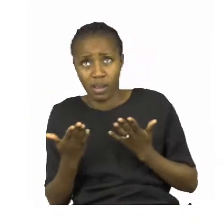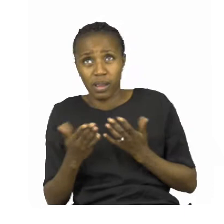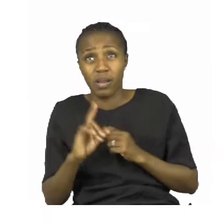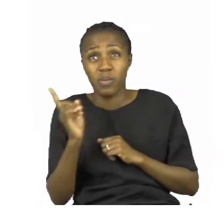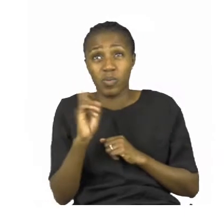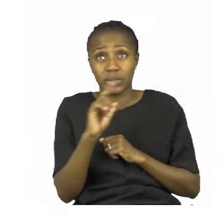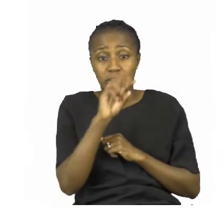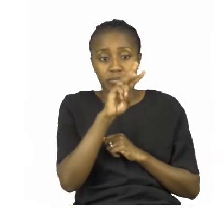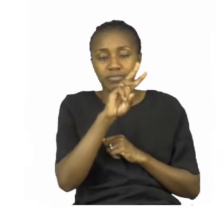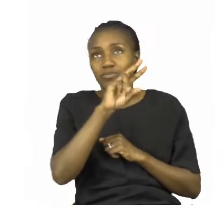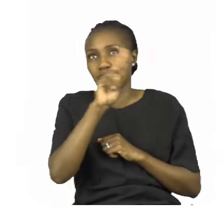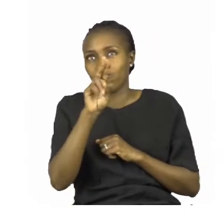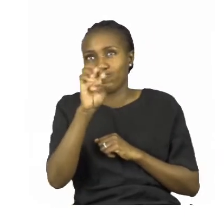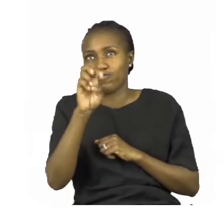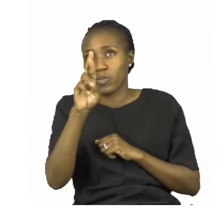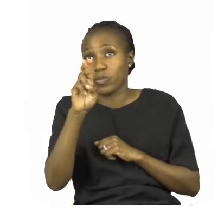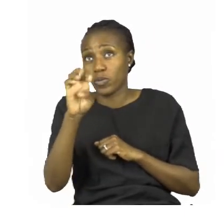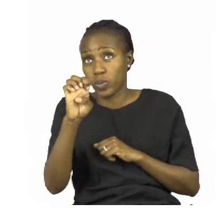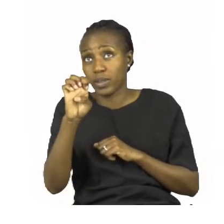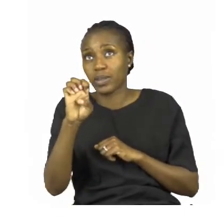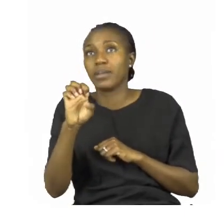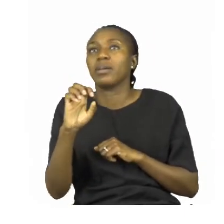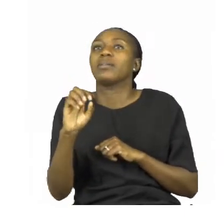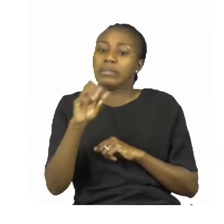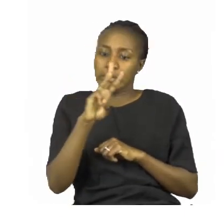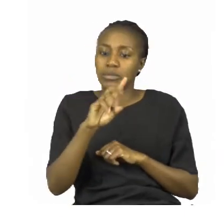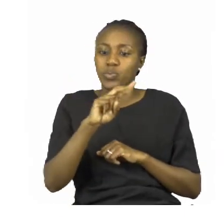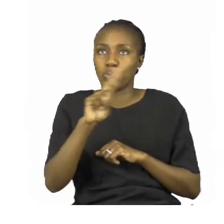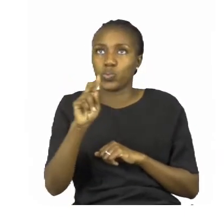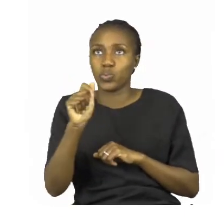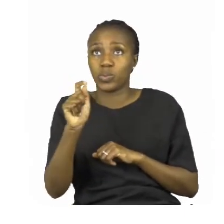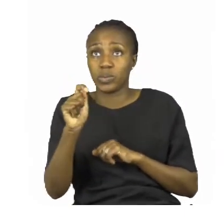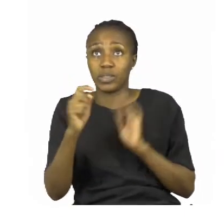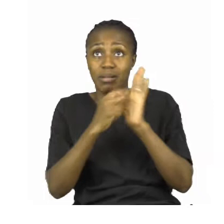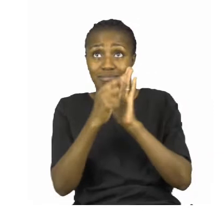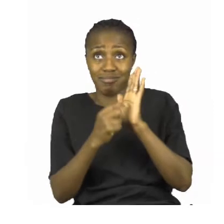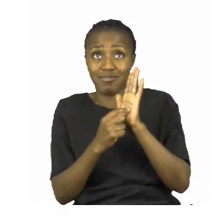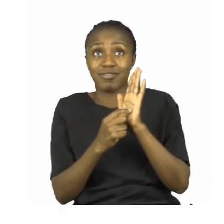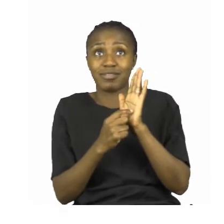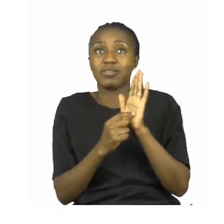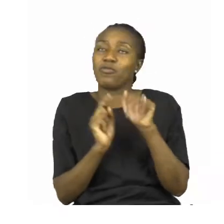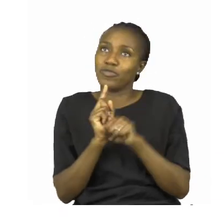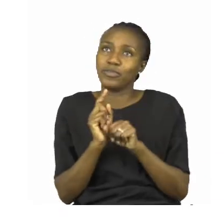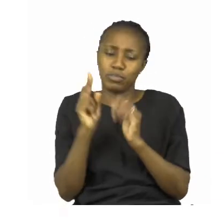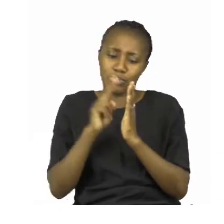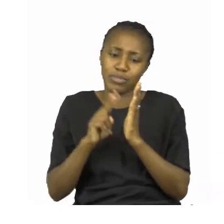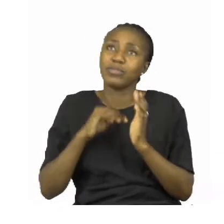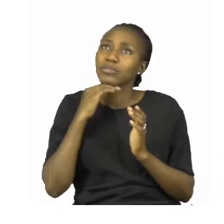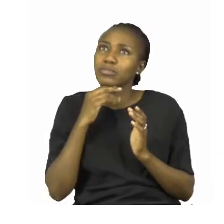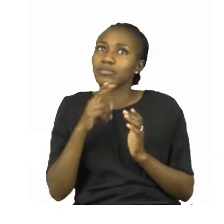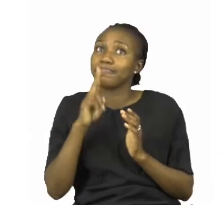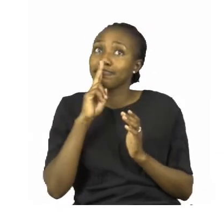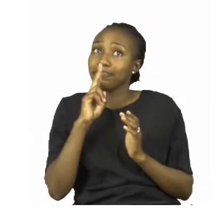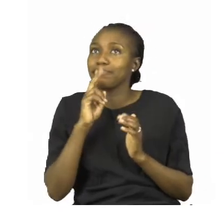what. These are question words, and to help us, we are going to read a story and then answer the